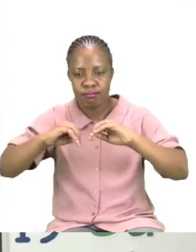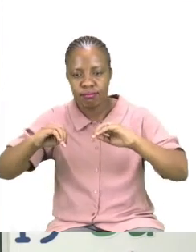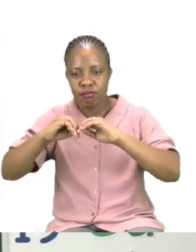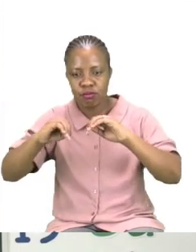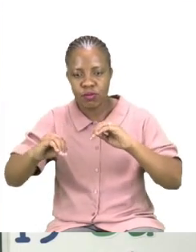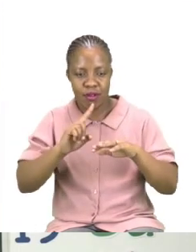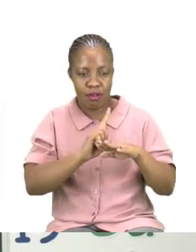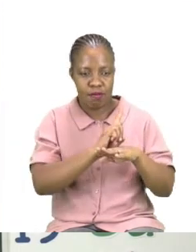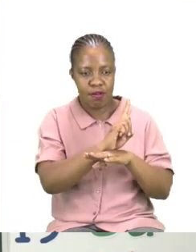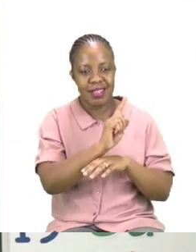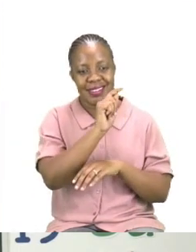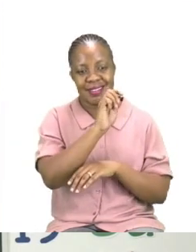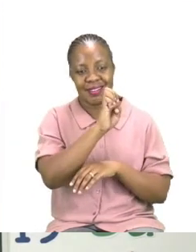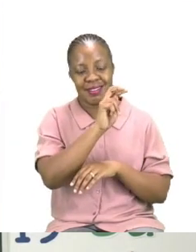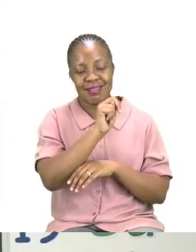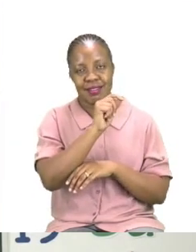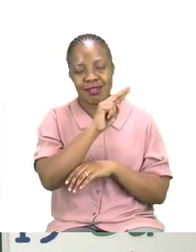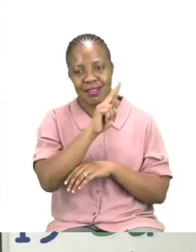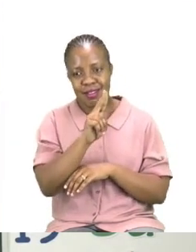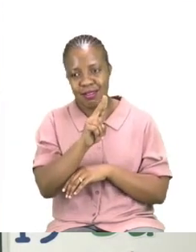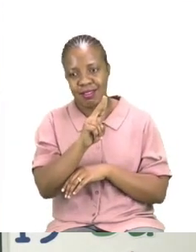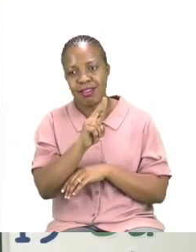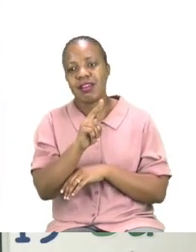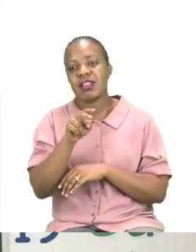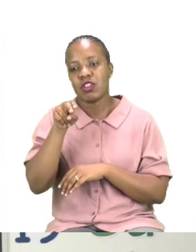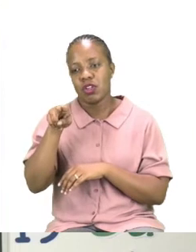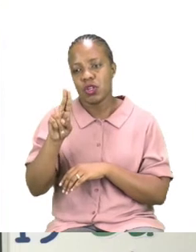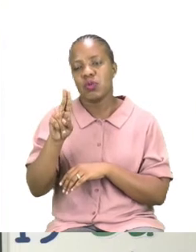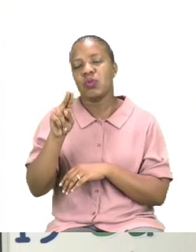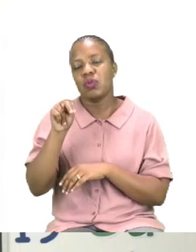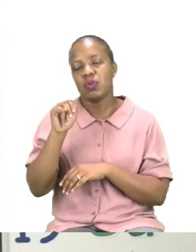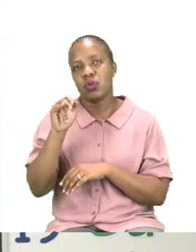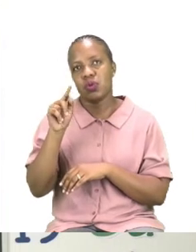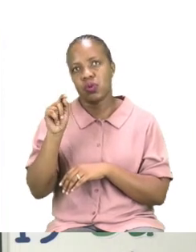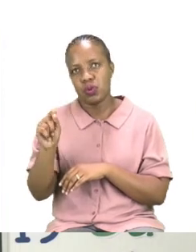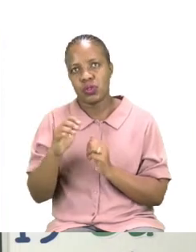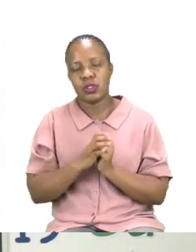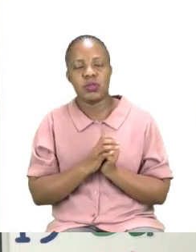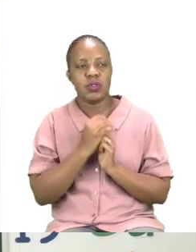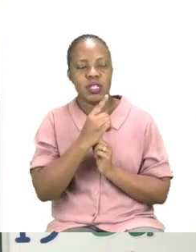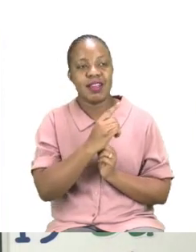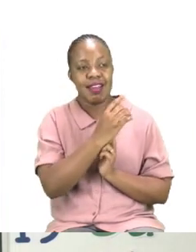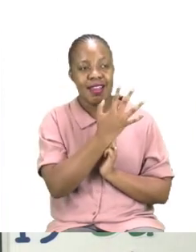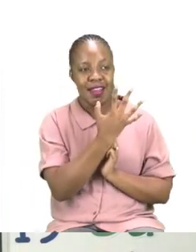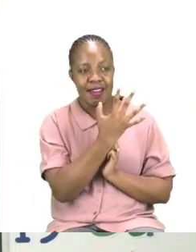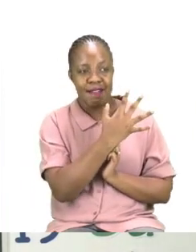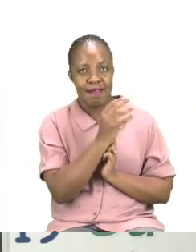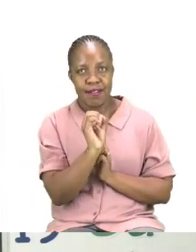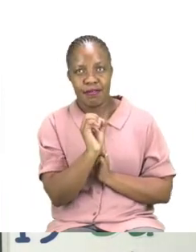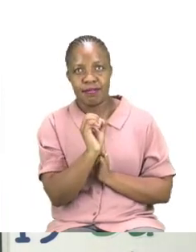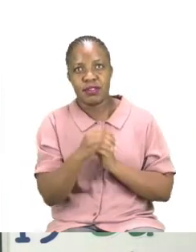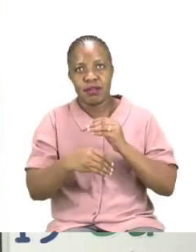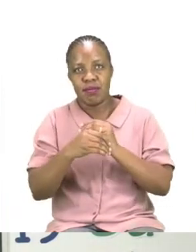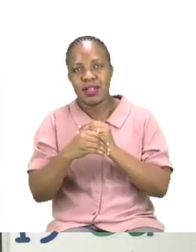says 50 plus 30 plus 5 plus